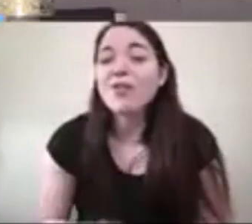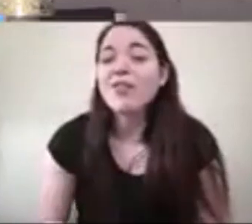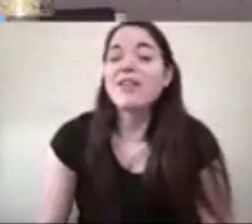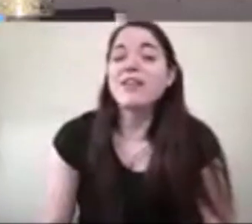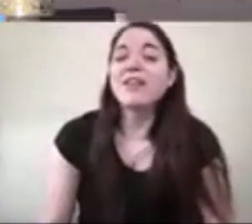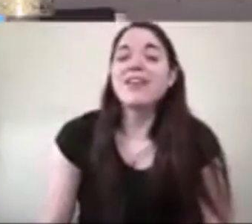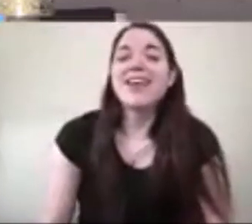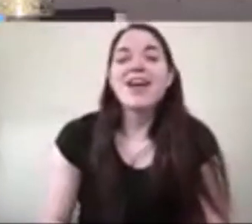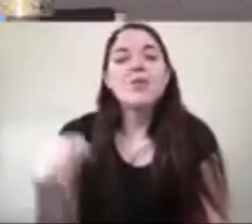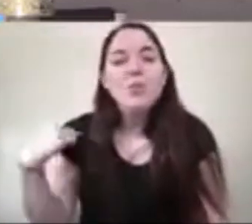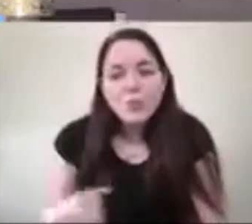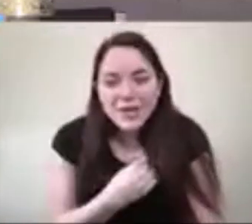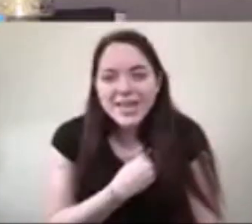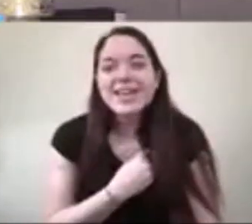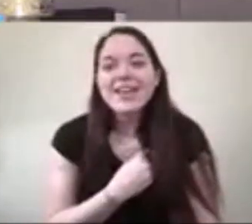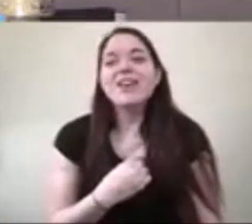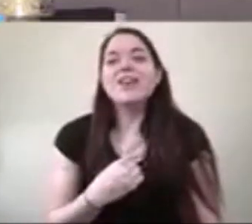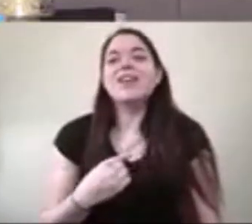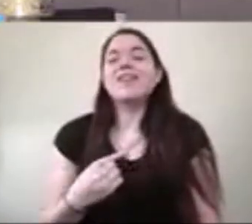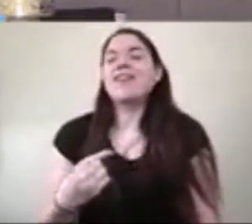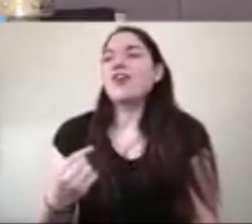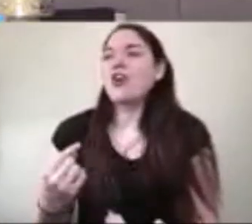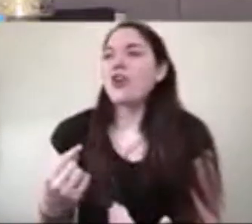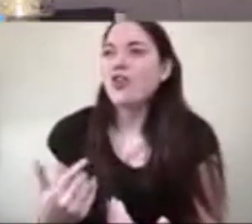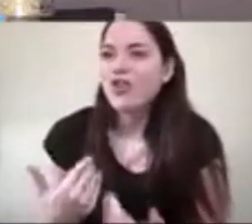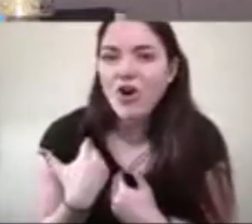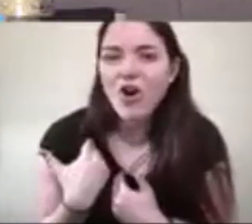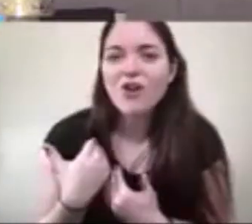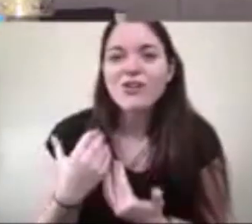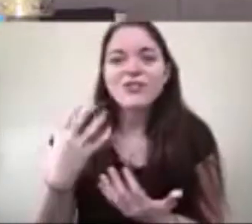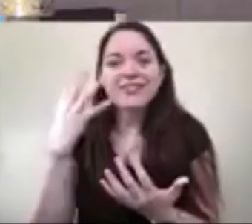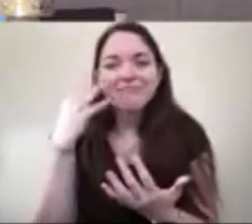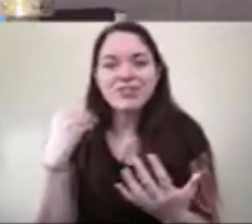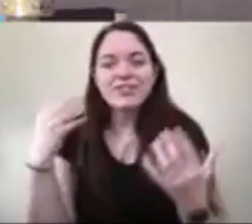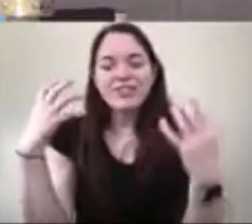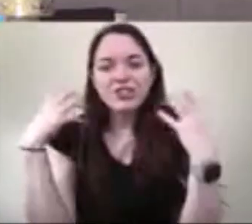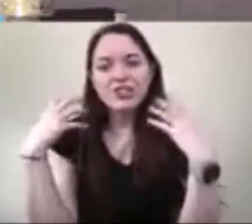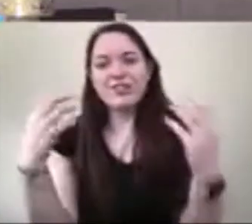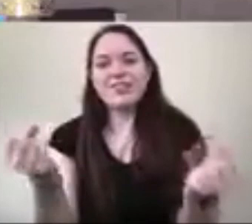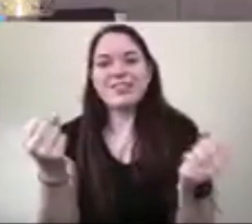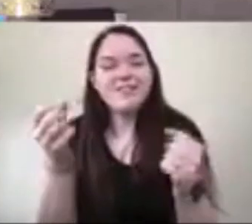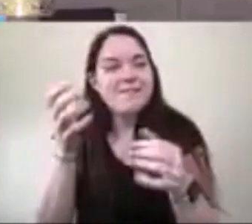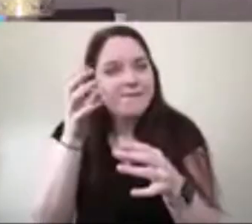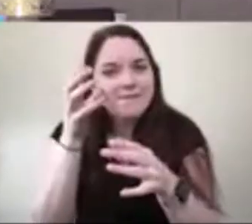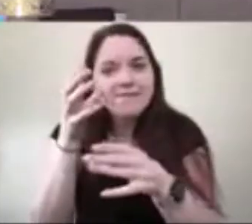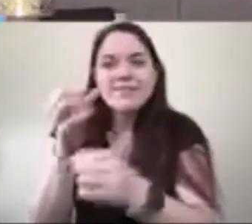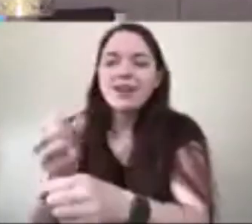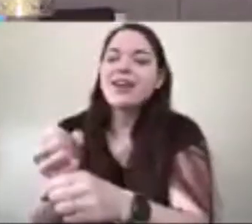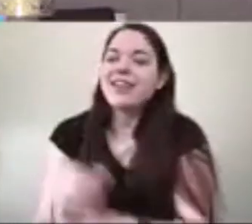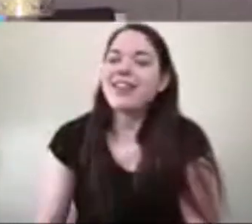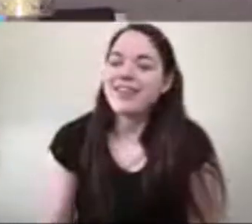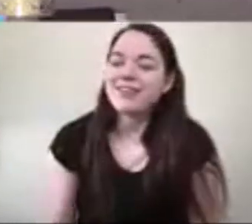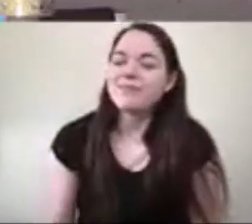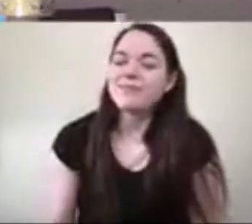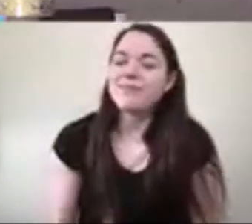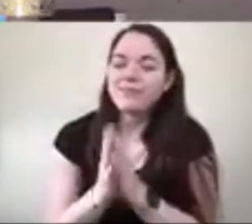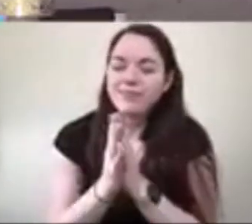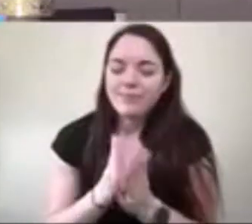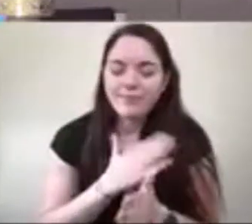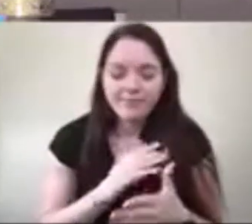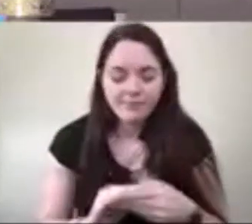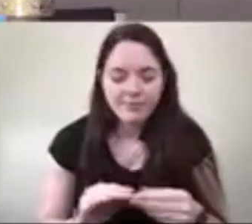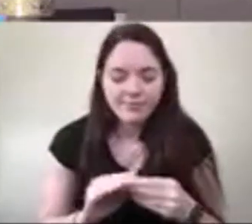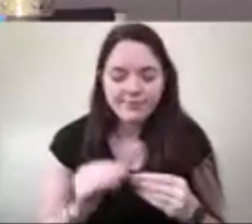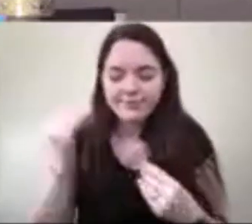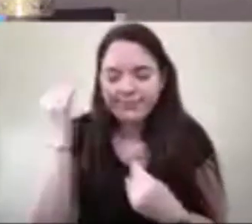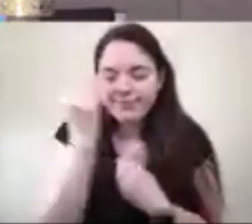courage. Help us to be a people of courageous faith. And now, God, I pray that the words of my mouth and the